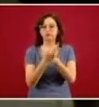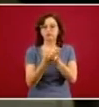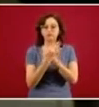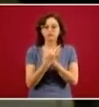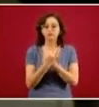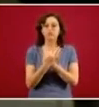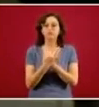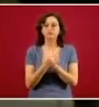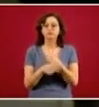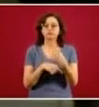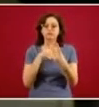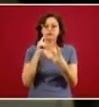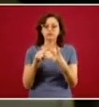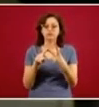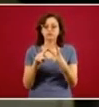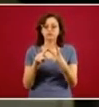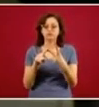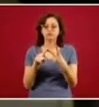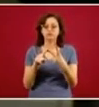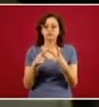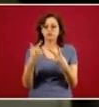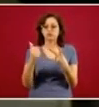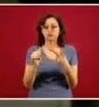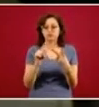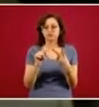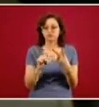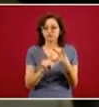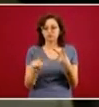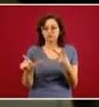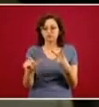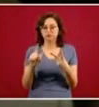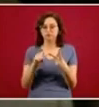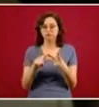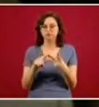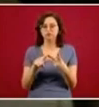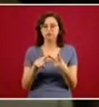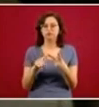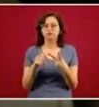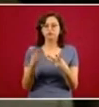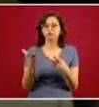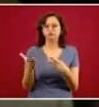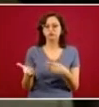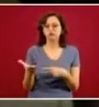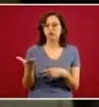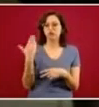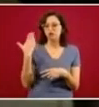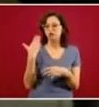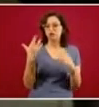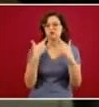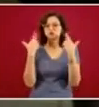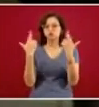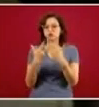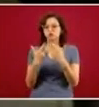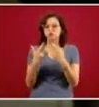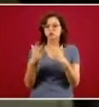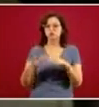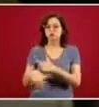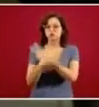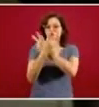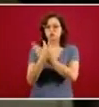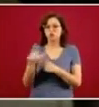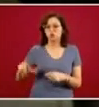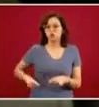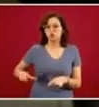who are complaining about the supplies. And Deputy Secretary, I would like to ask you about the meeting you had a few days